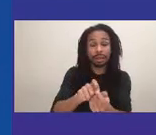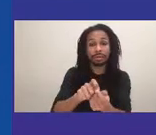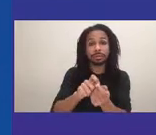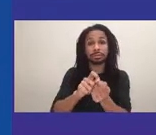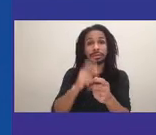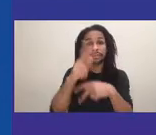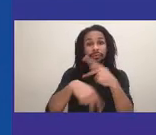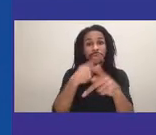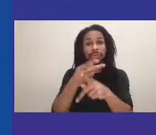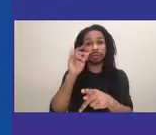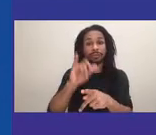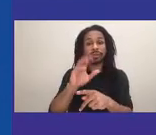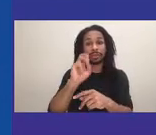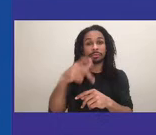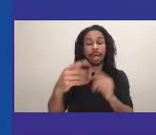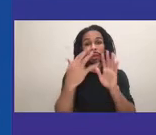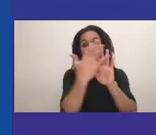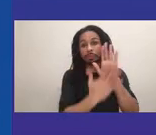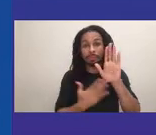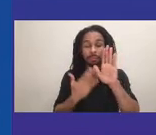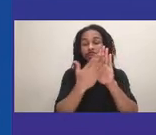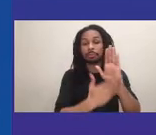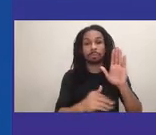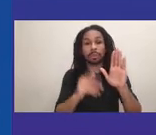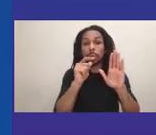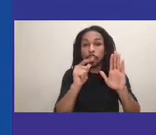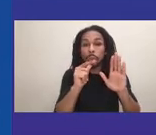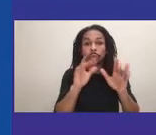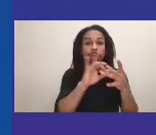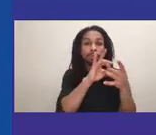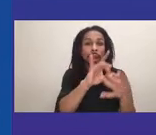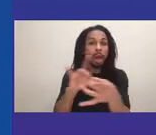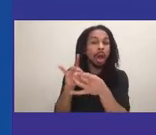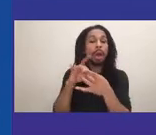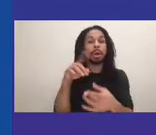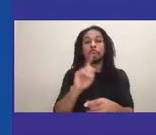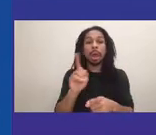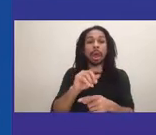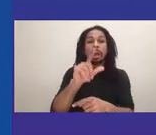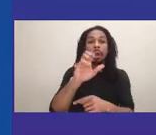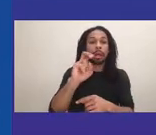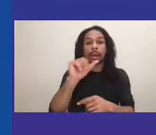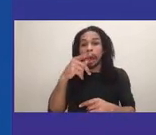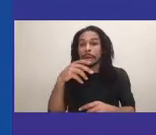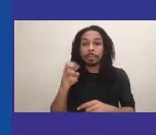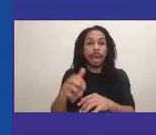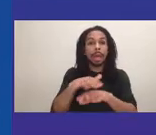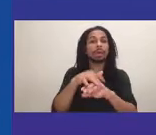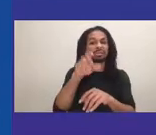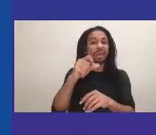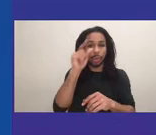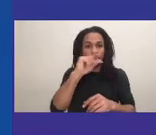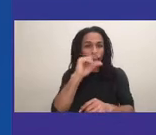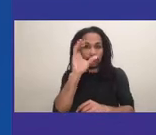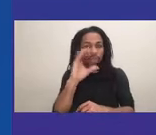of whose land is the Lenape territory, you can just search it up on Google, and if you go to images, it'll be there.